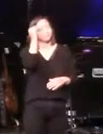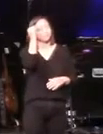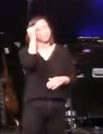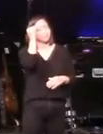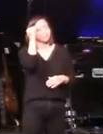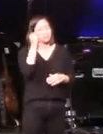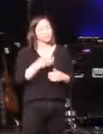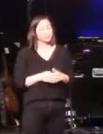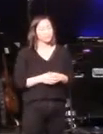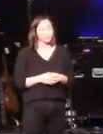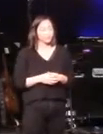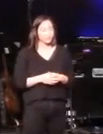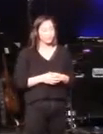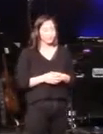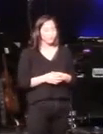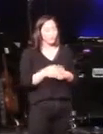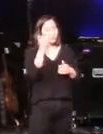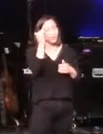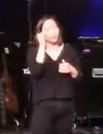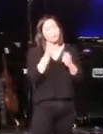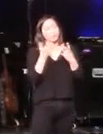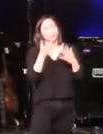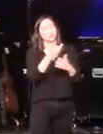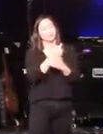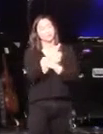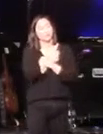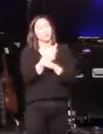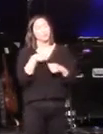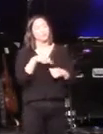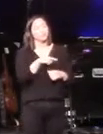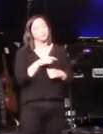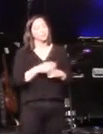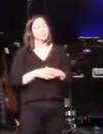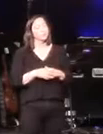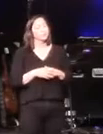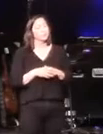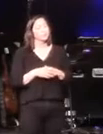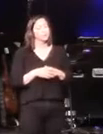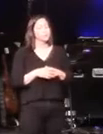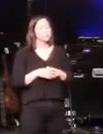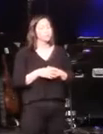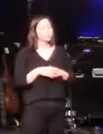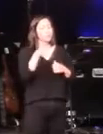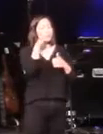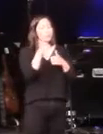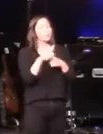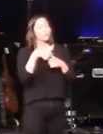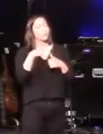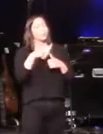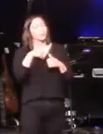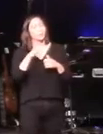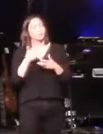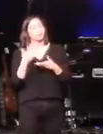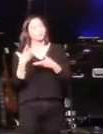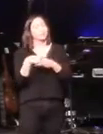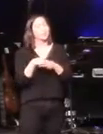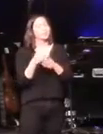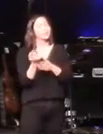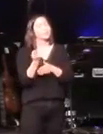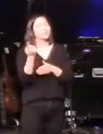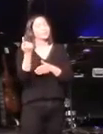Let us be aware that you love us so. And let us be aware that we can be a part of something where then you say,